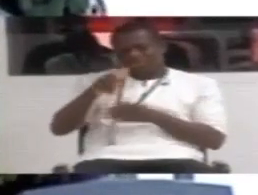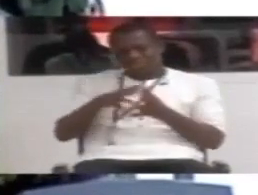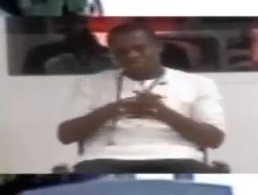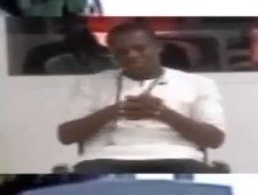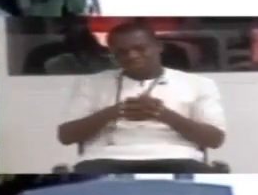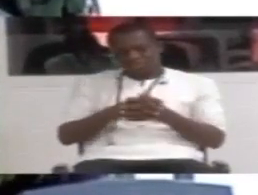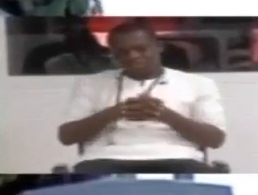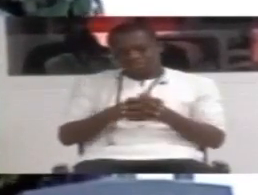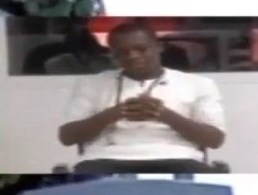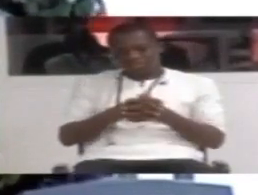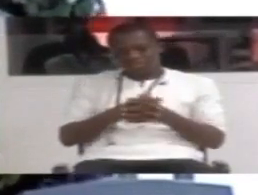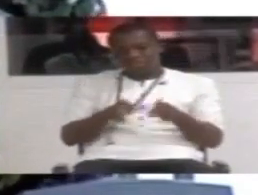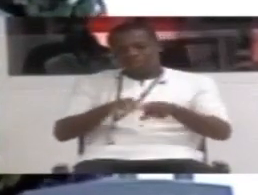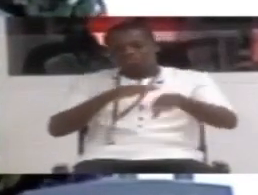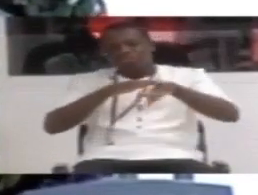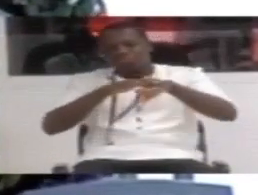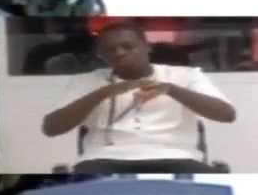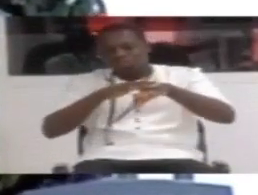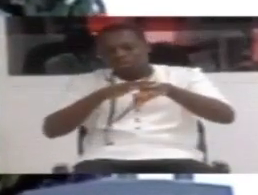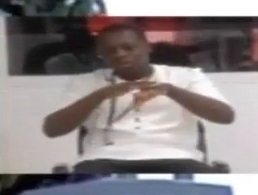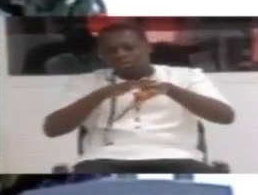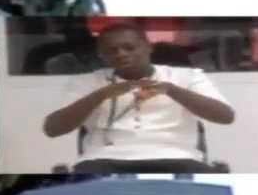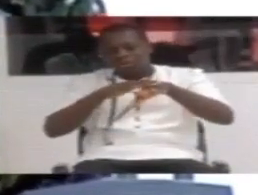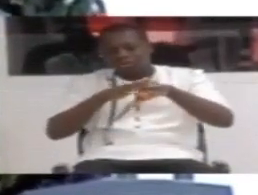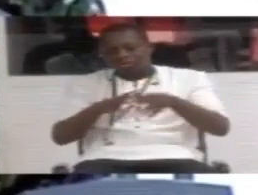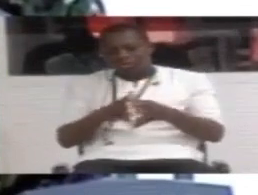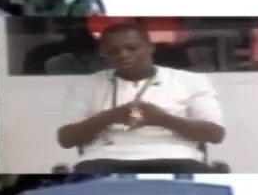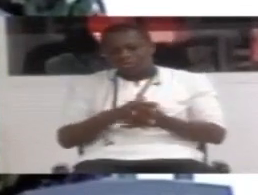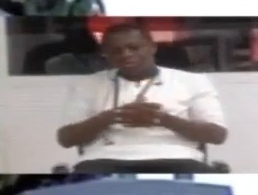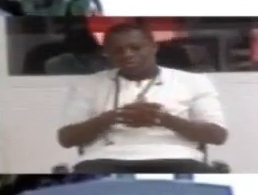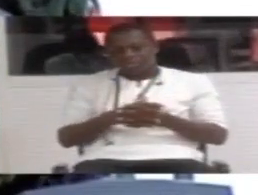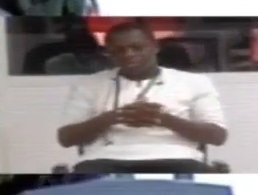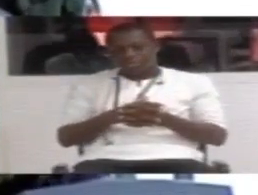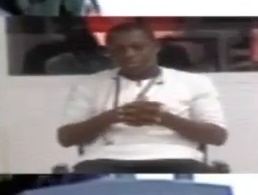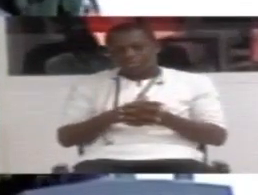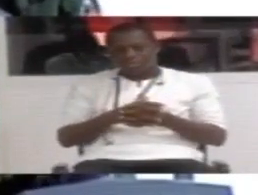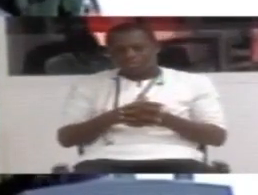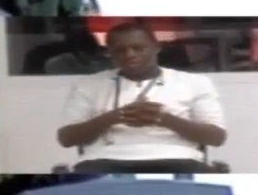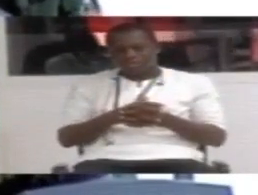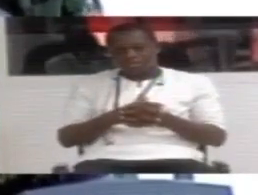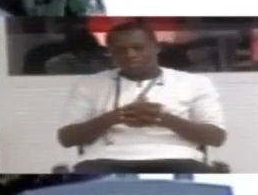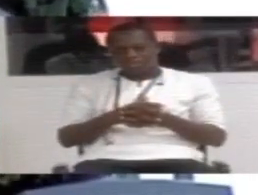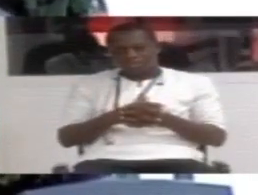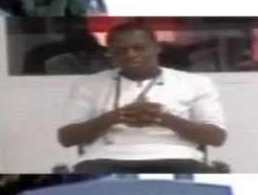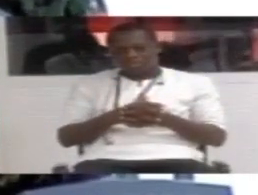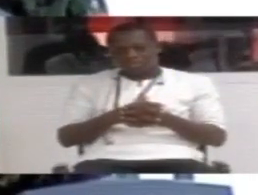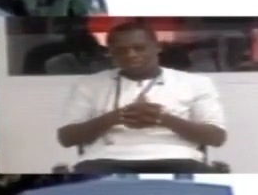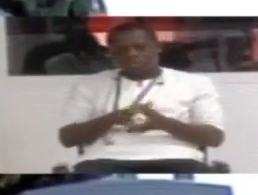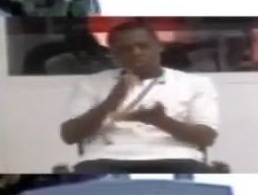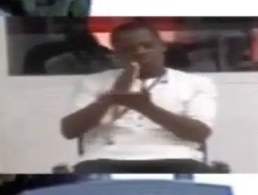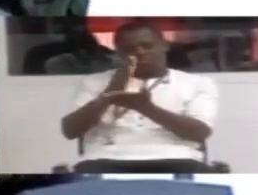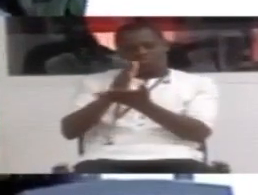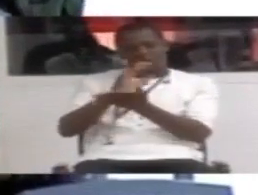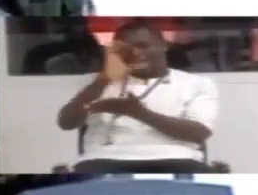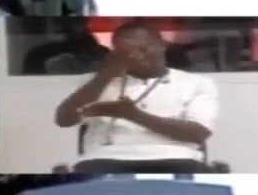height. Skin complexion? Mune ndax ño wax yaram bi ku xeer la wala ku xeerer la wala ku ñuul la? Wax deg